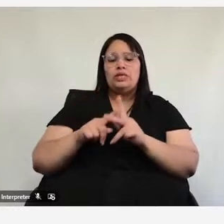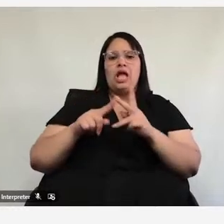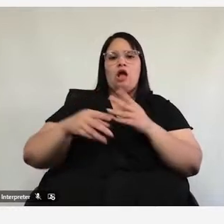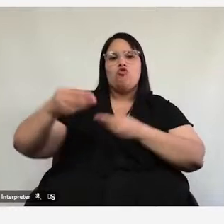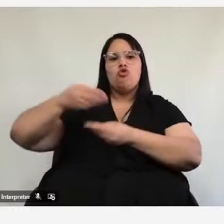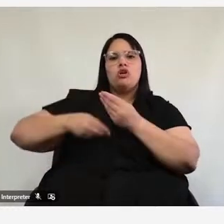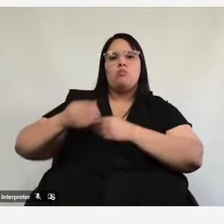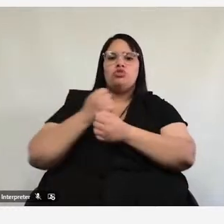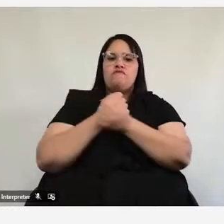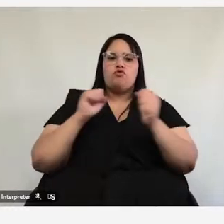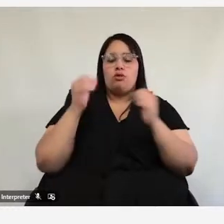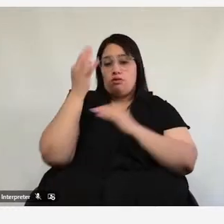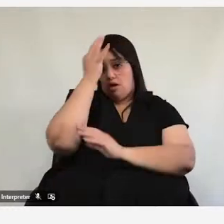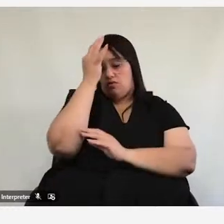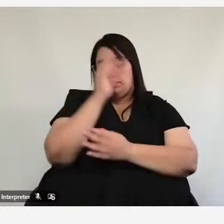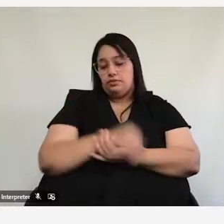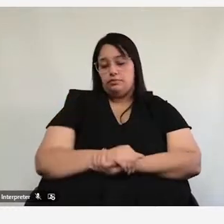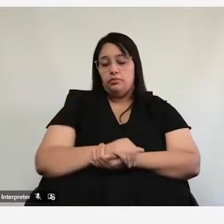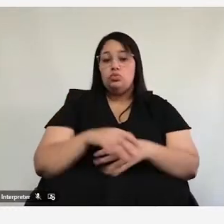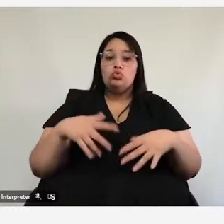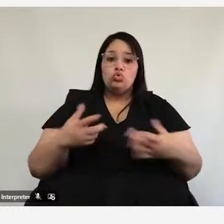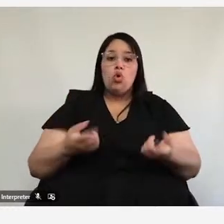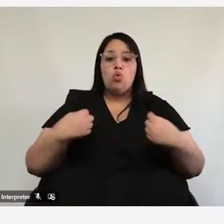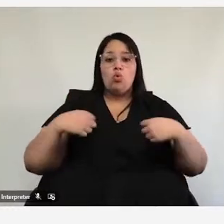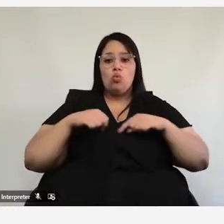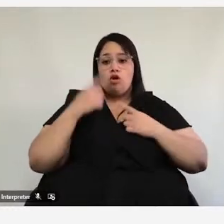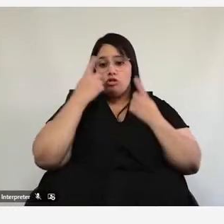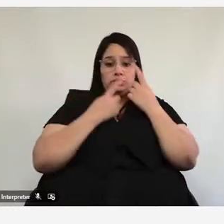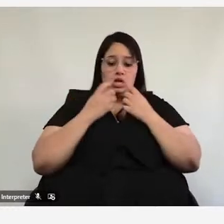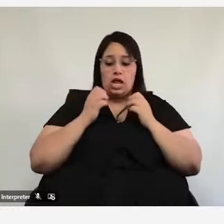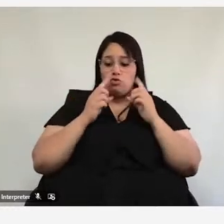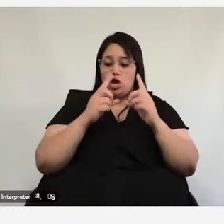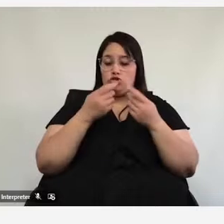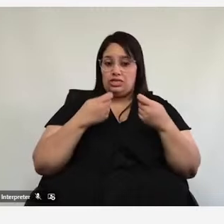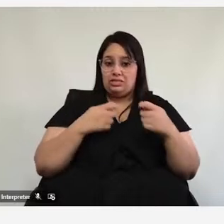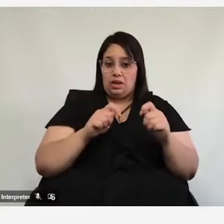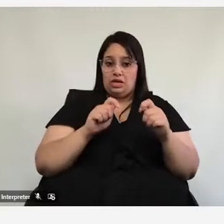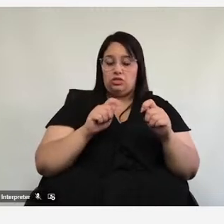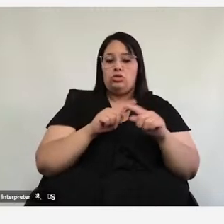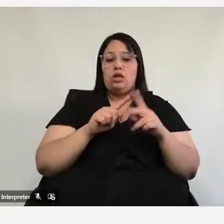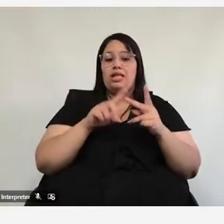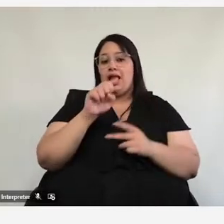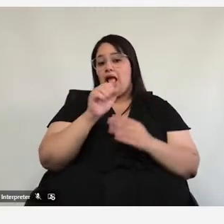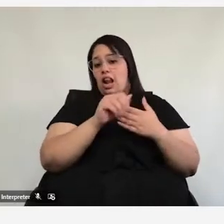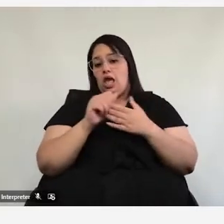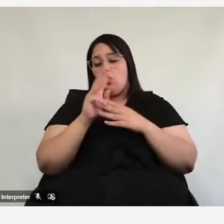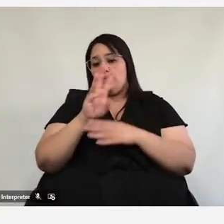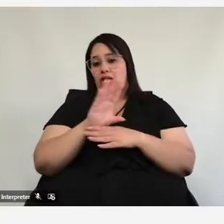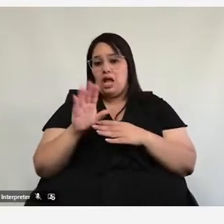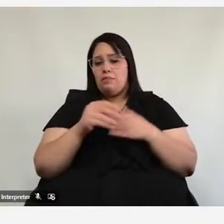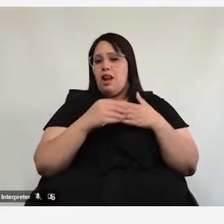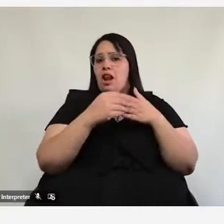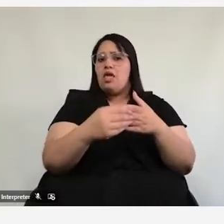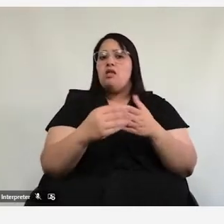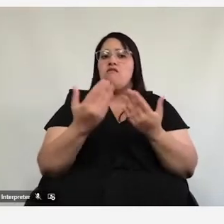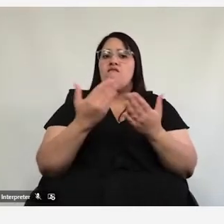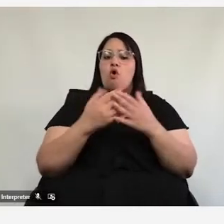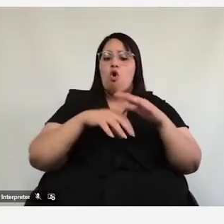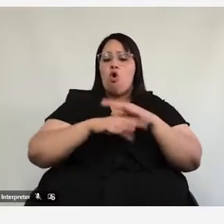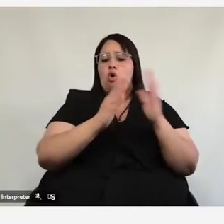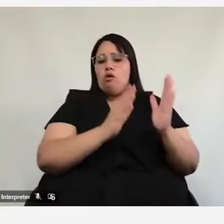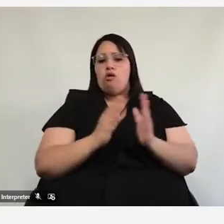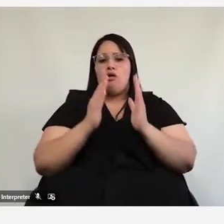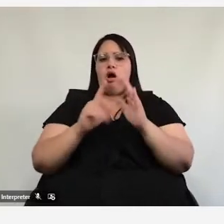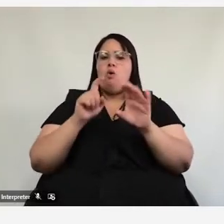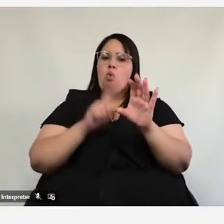corruption-free governments. So let us consider education expenditure. The DA-led Western Cape leads the way when it comes to the provision of